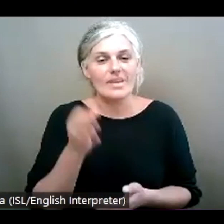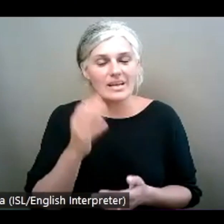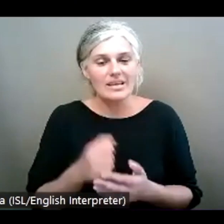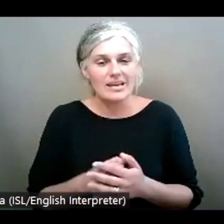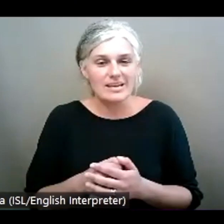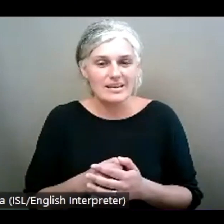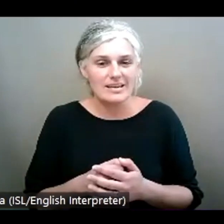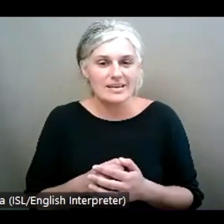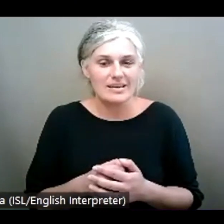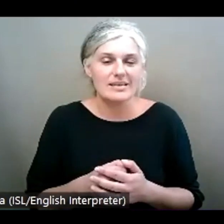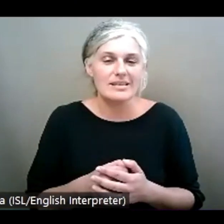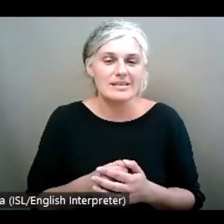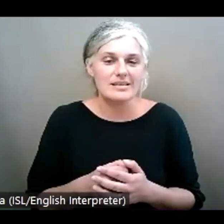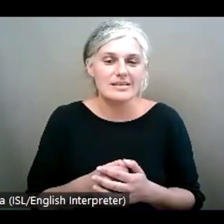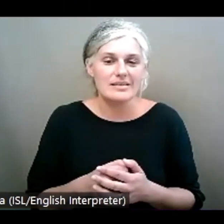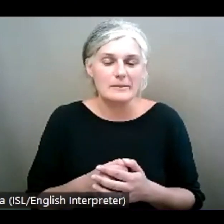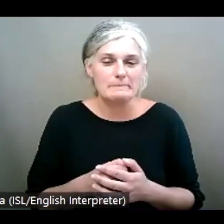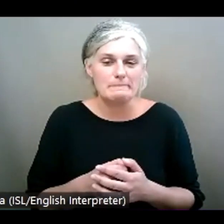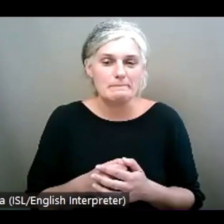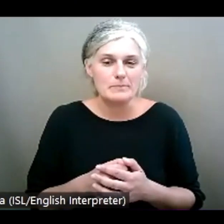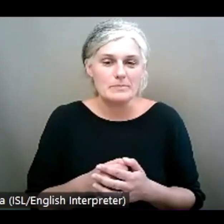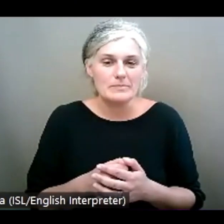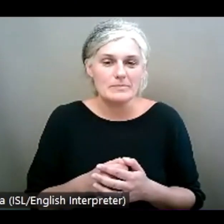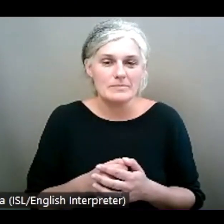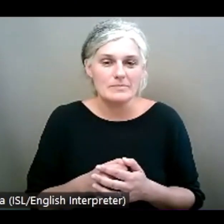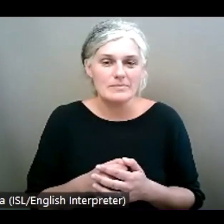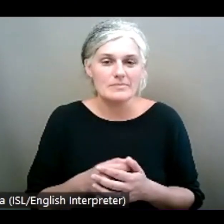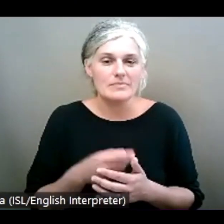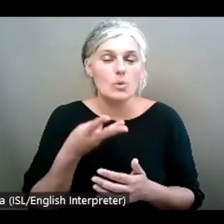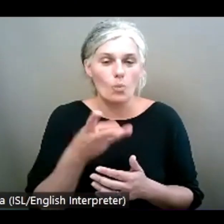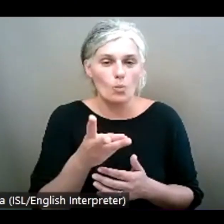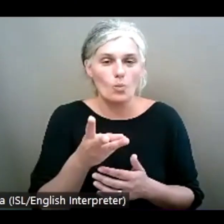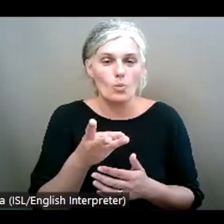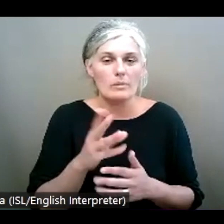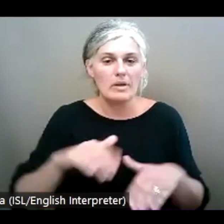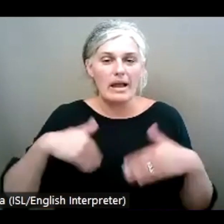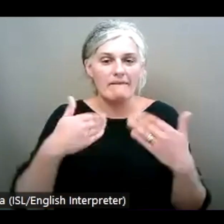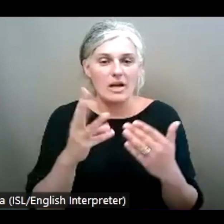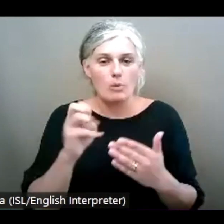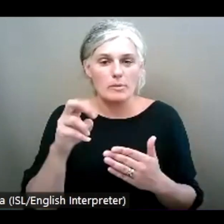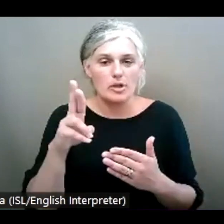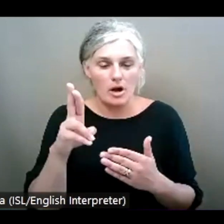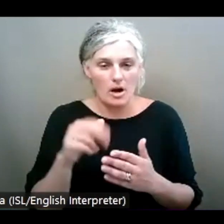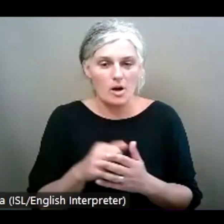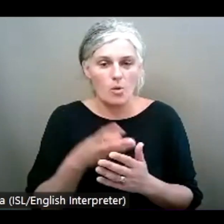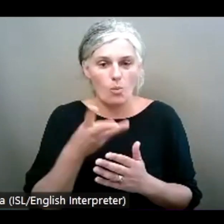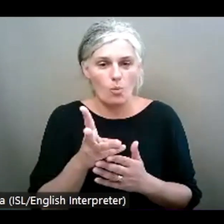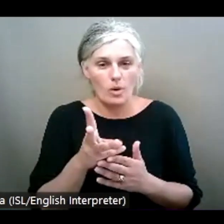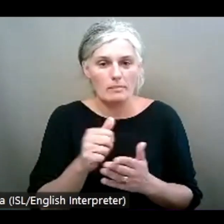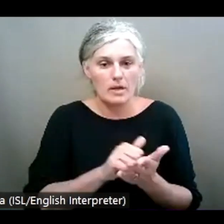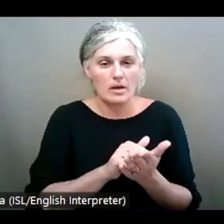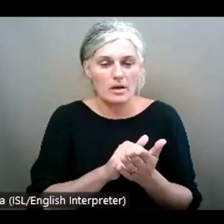would check out this webinar for today and other webinars on